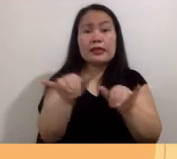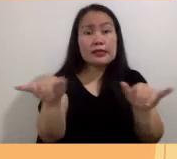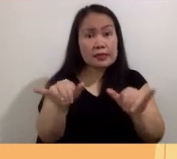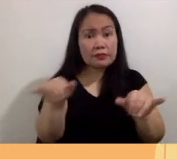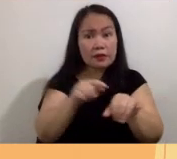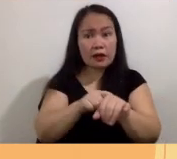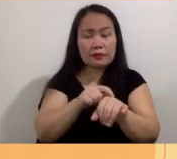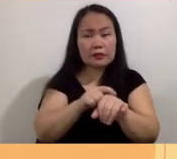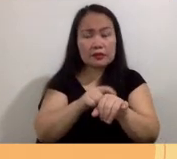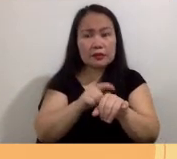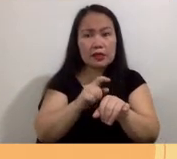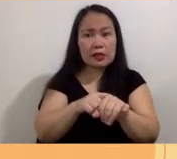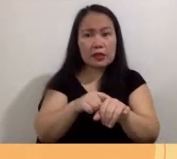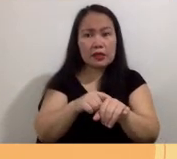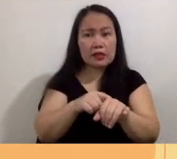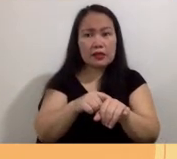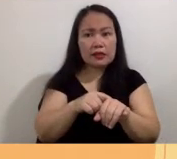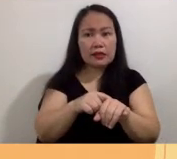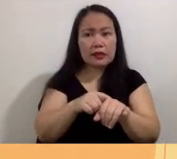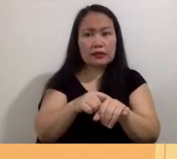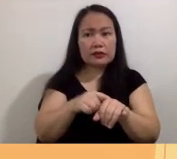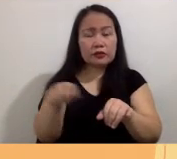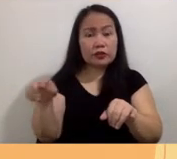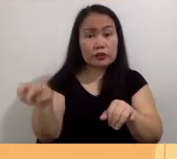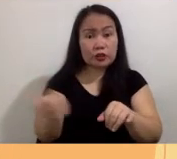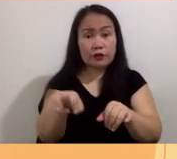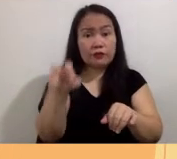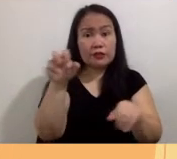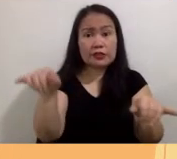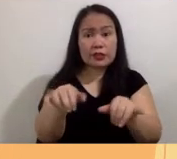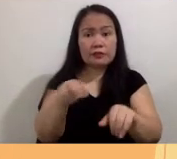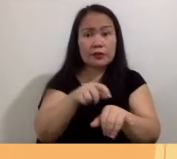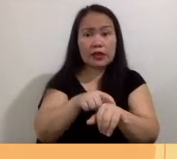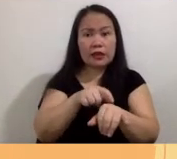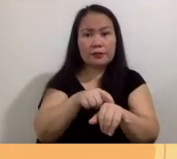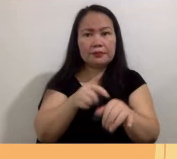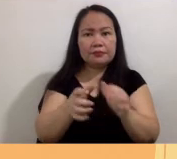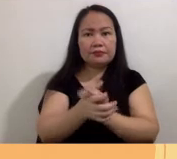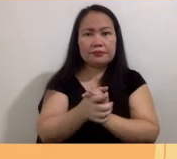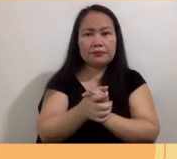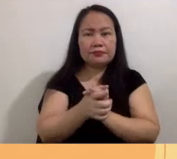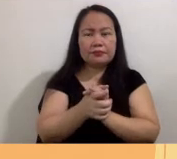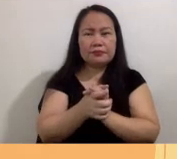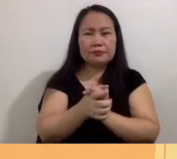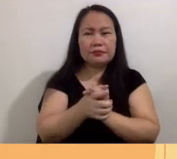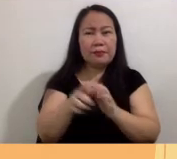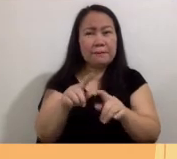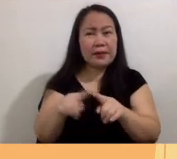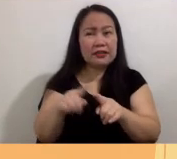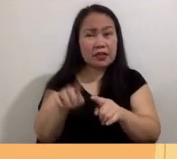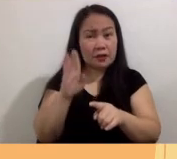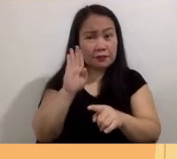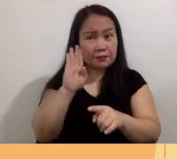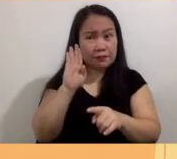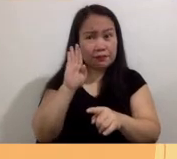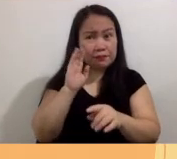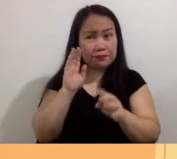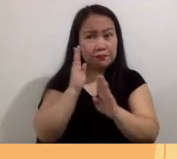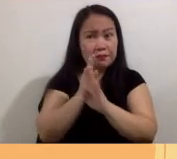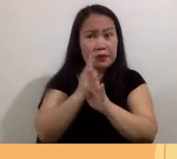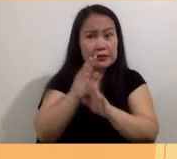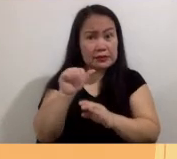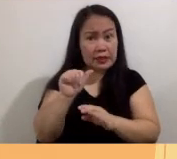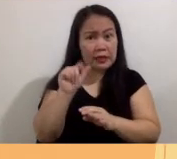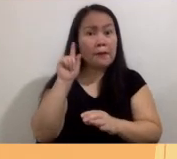same time. Pareho sila ng time since we're going to look for the time. Alright? So, based on the given